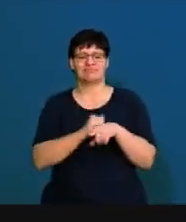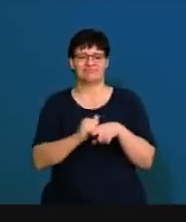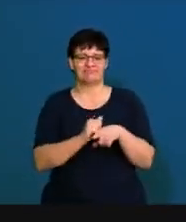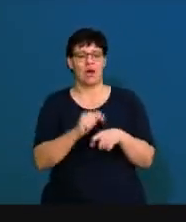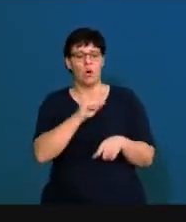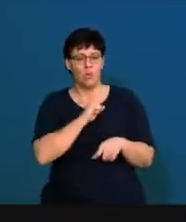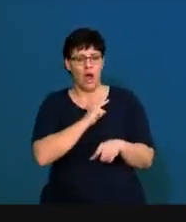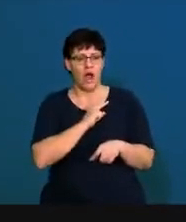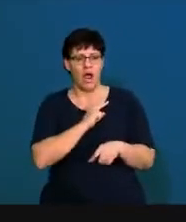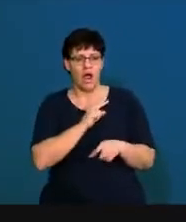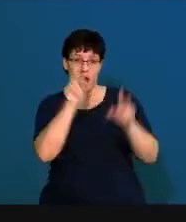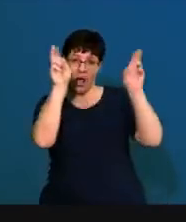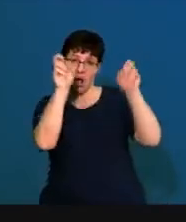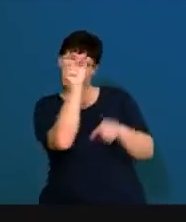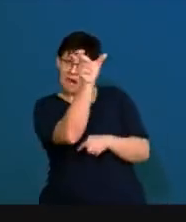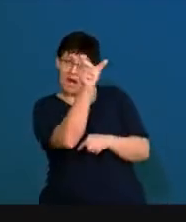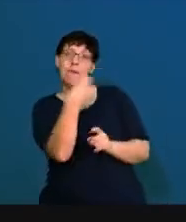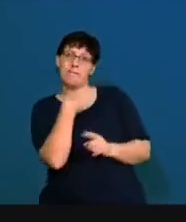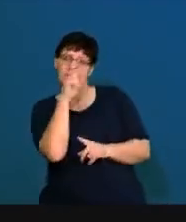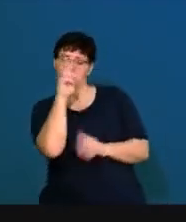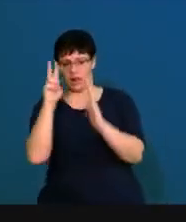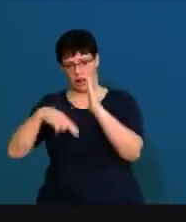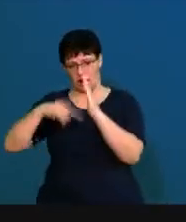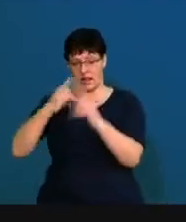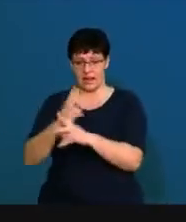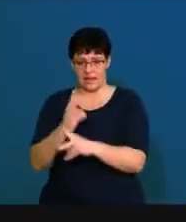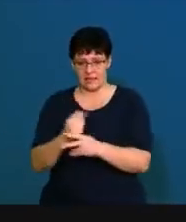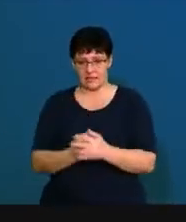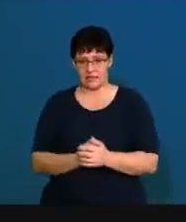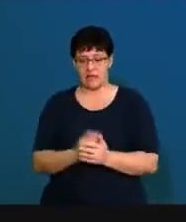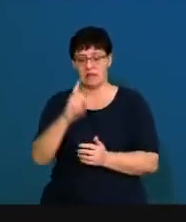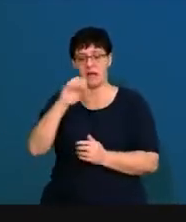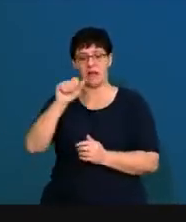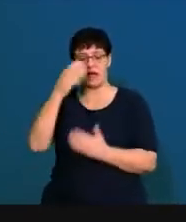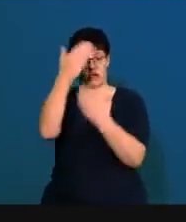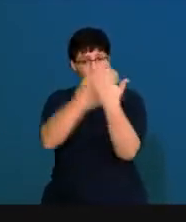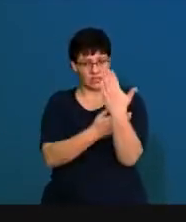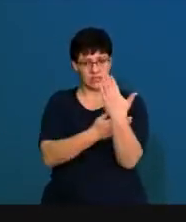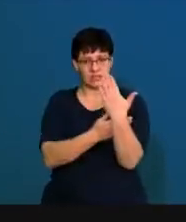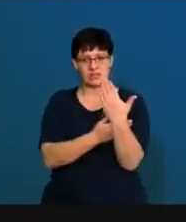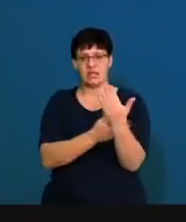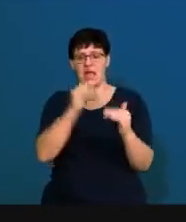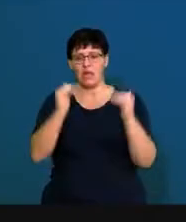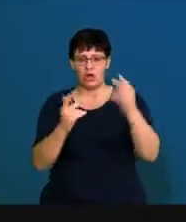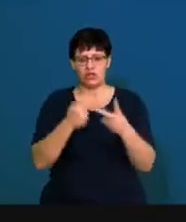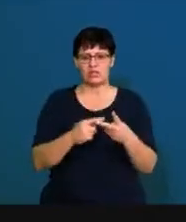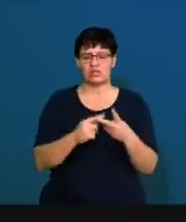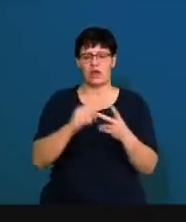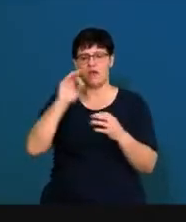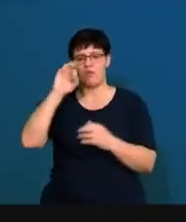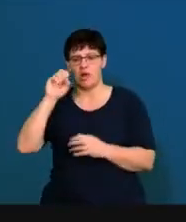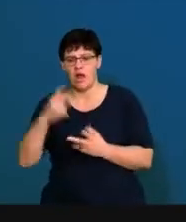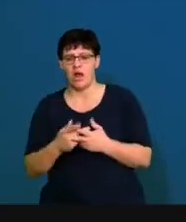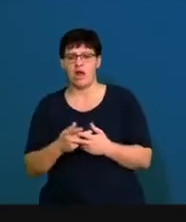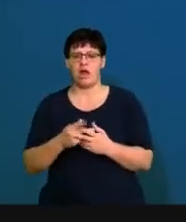on recall, you need to revisit the document. All right, okay, the data sheet, which is the equations, the formulae, the